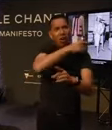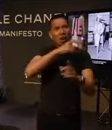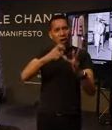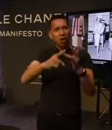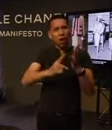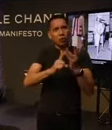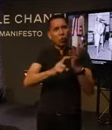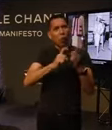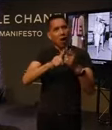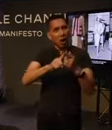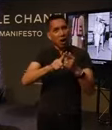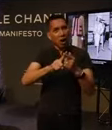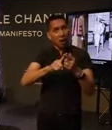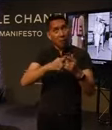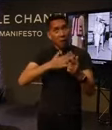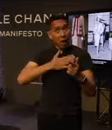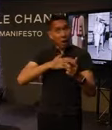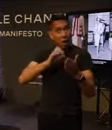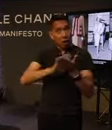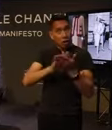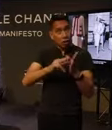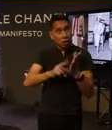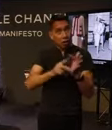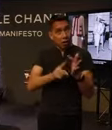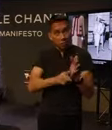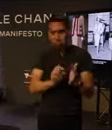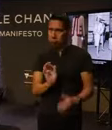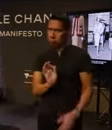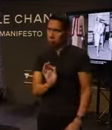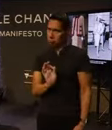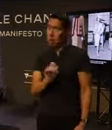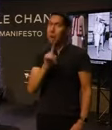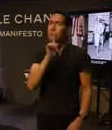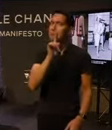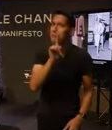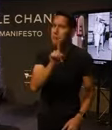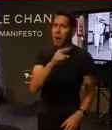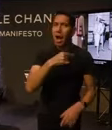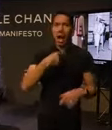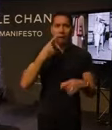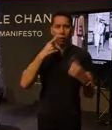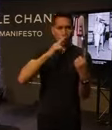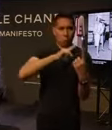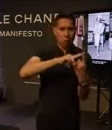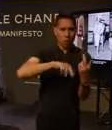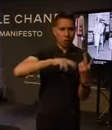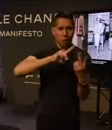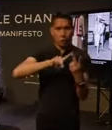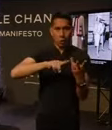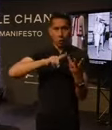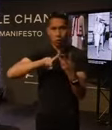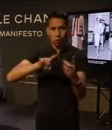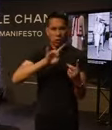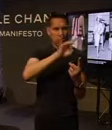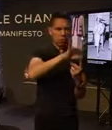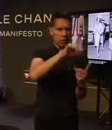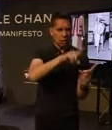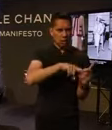Chanel whatsoever. However, within three collections, three seasons, year and a half or